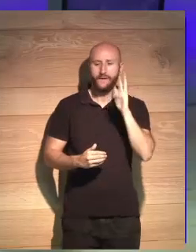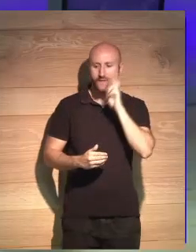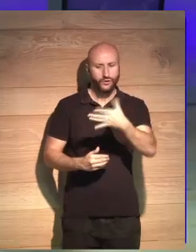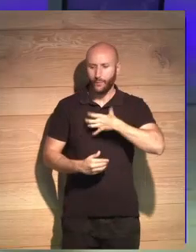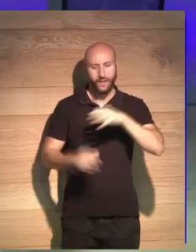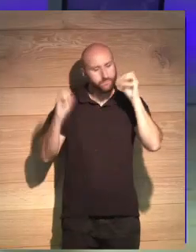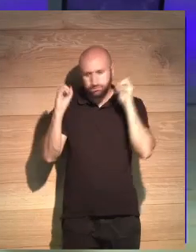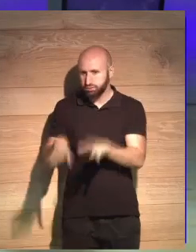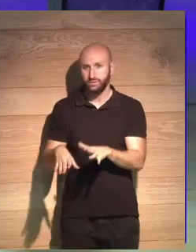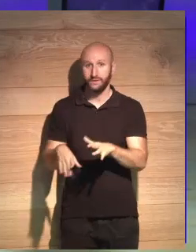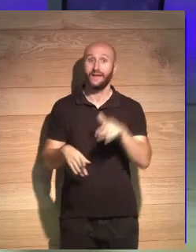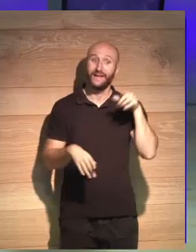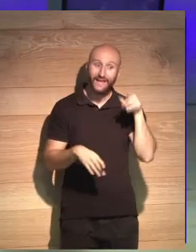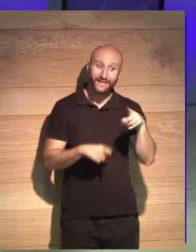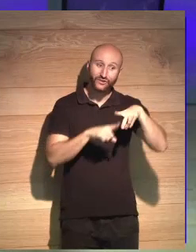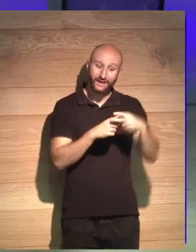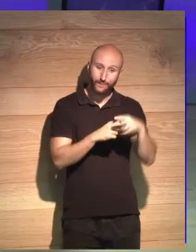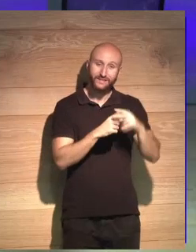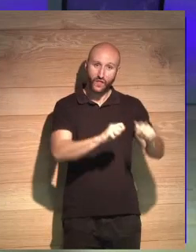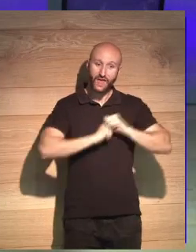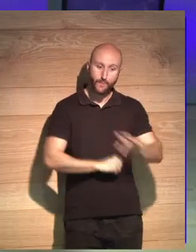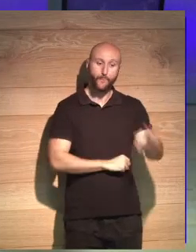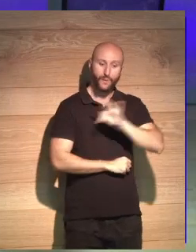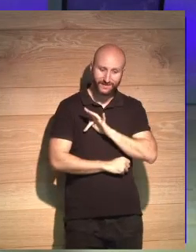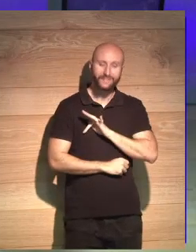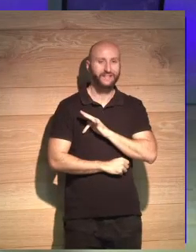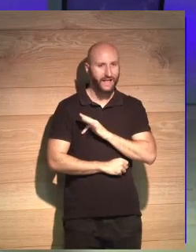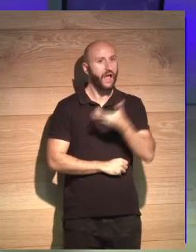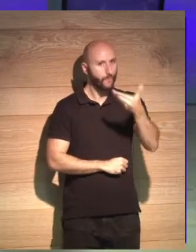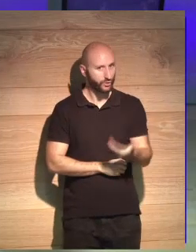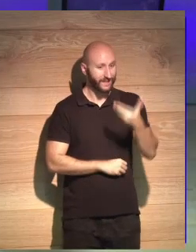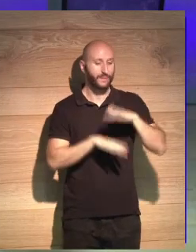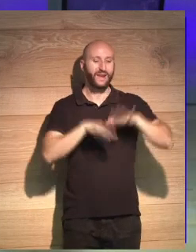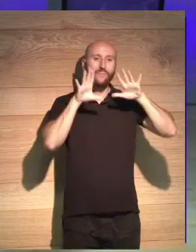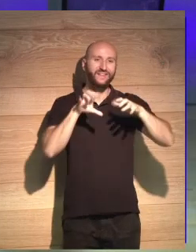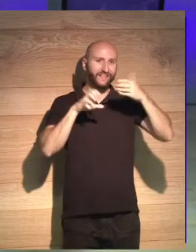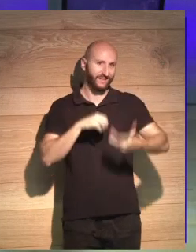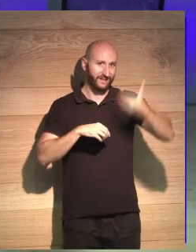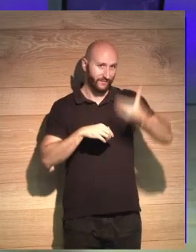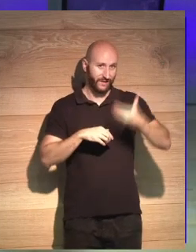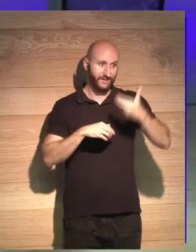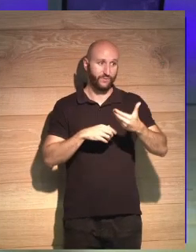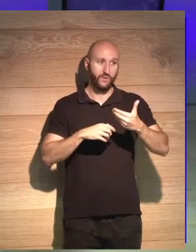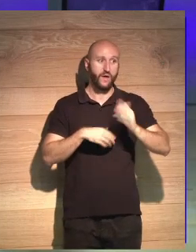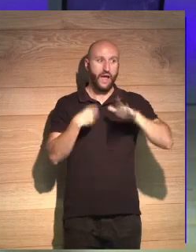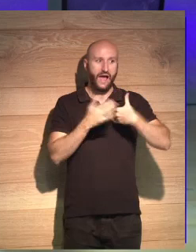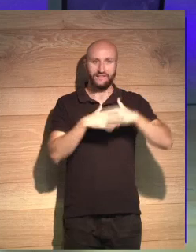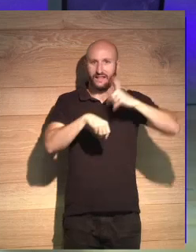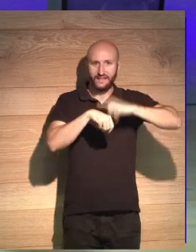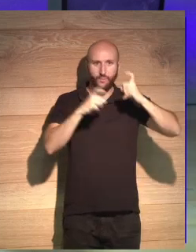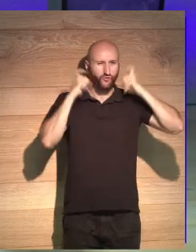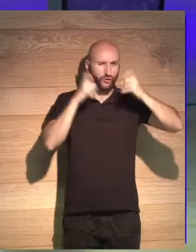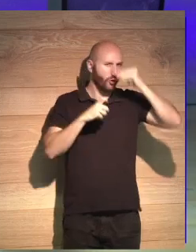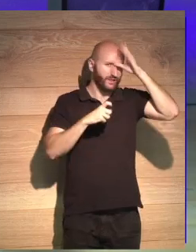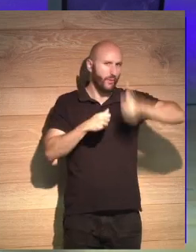things we might not try again, but this is a very good tool to lead to significant